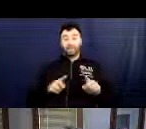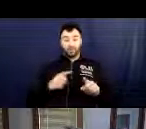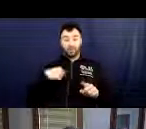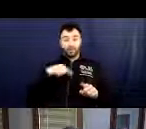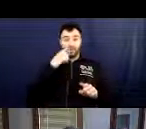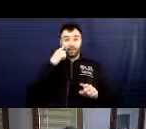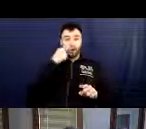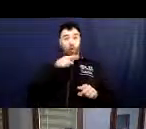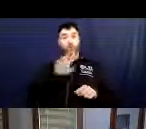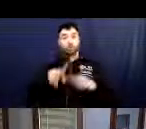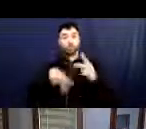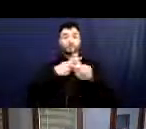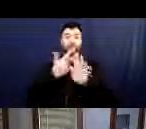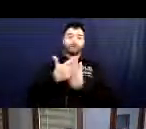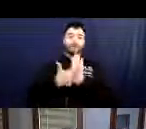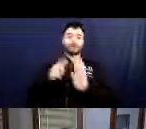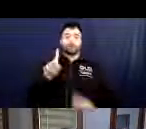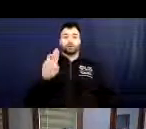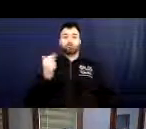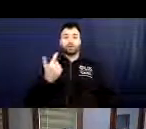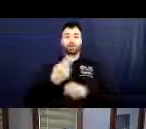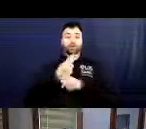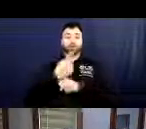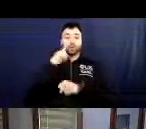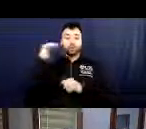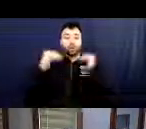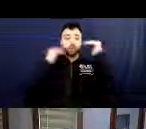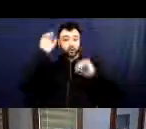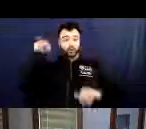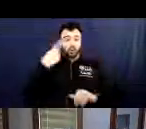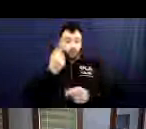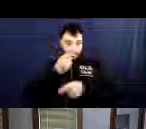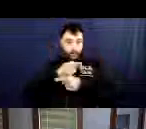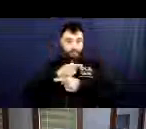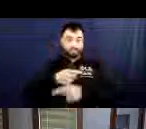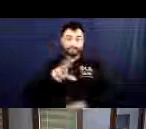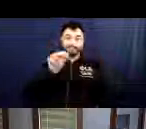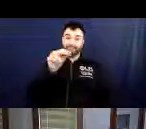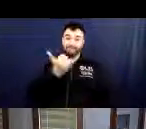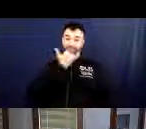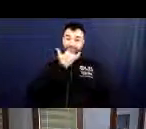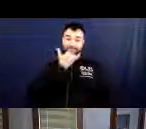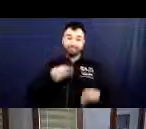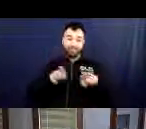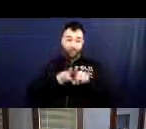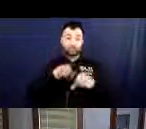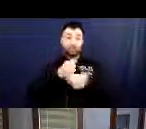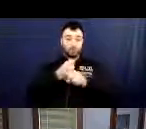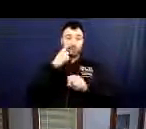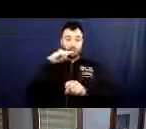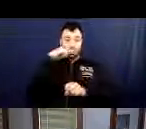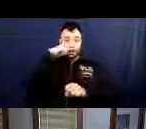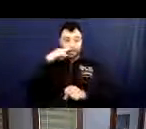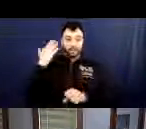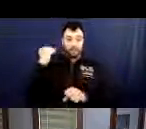They actually manufactured cocaine tooth drops. And in the 1880s, when this was made,